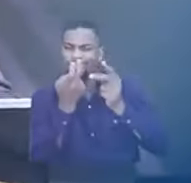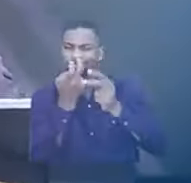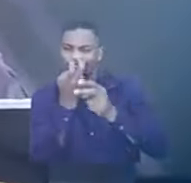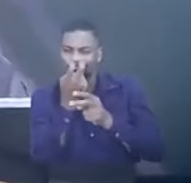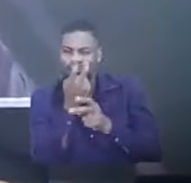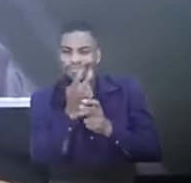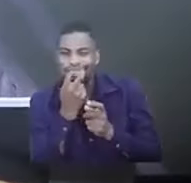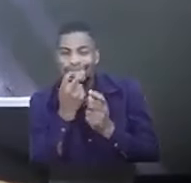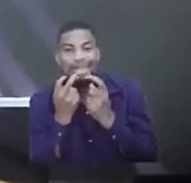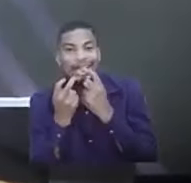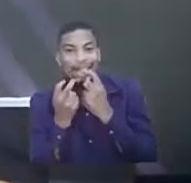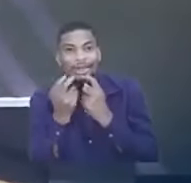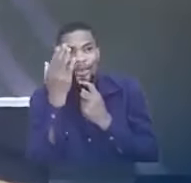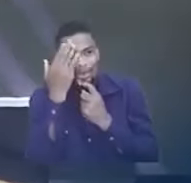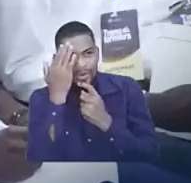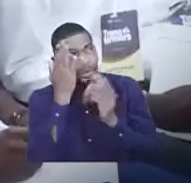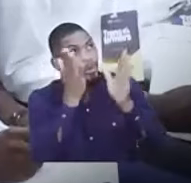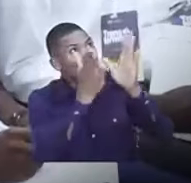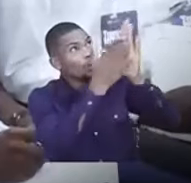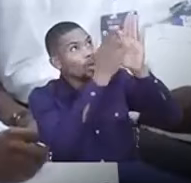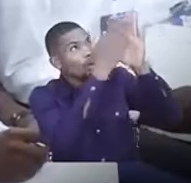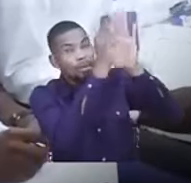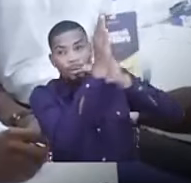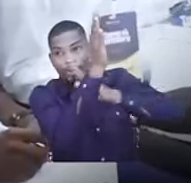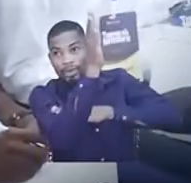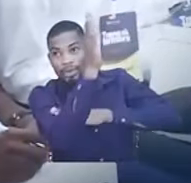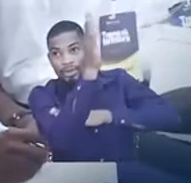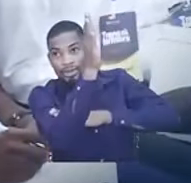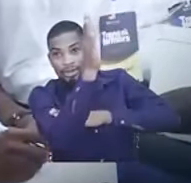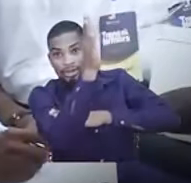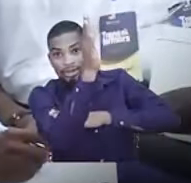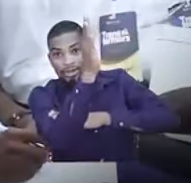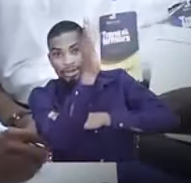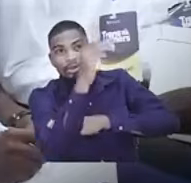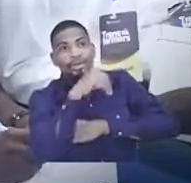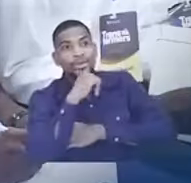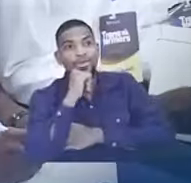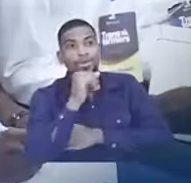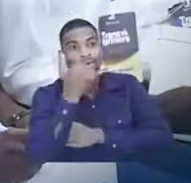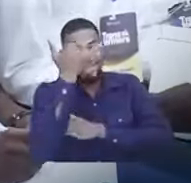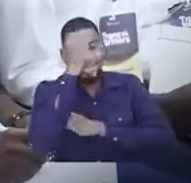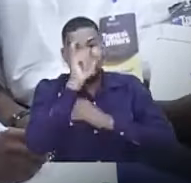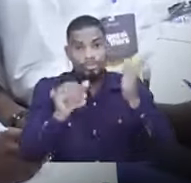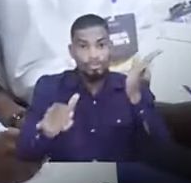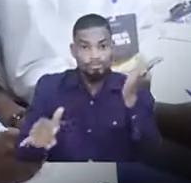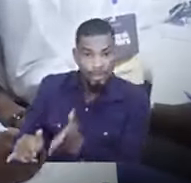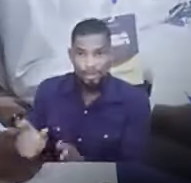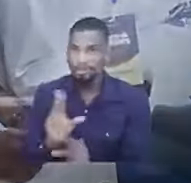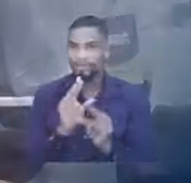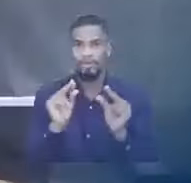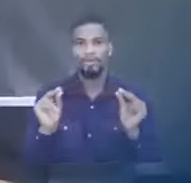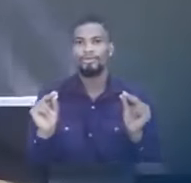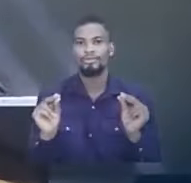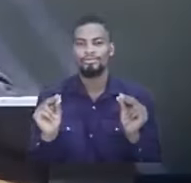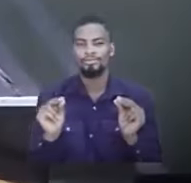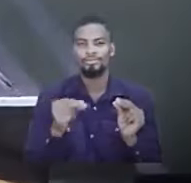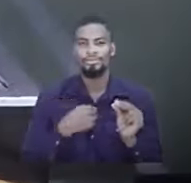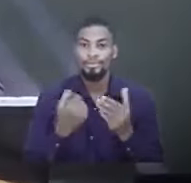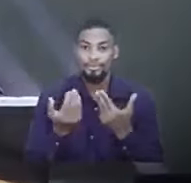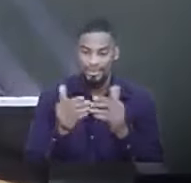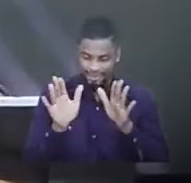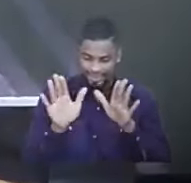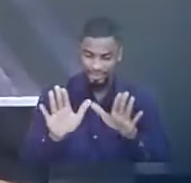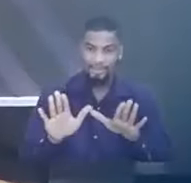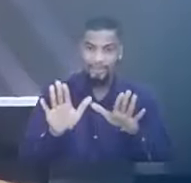that we are adoring God and that we are not casting out demons. And so just take things easy. When you are